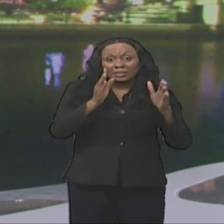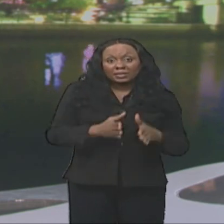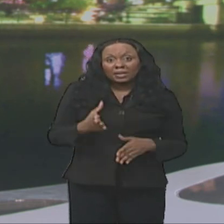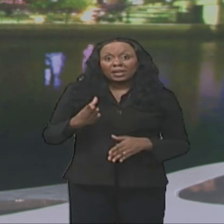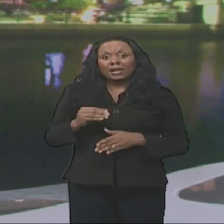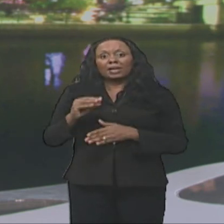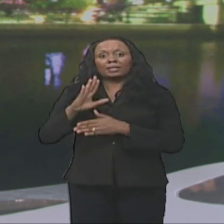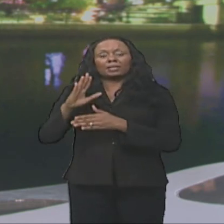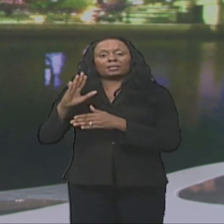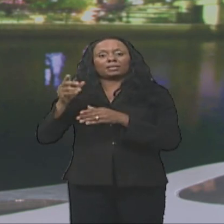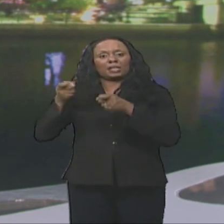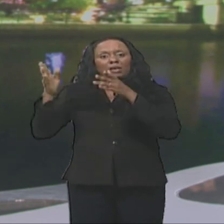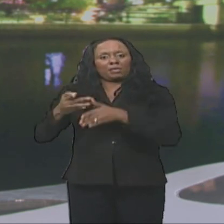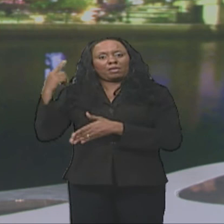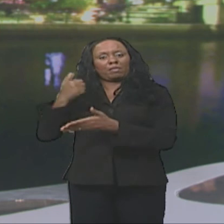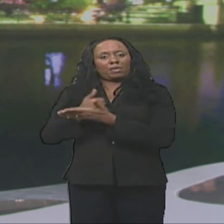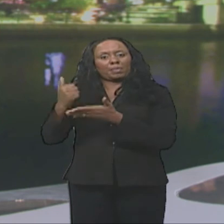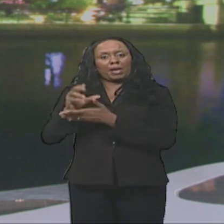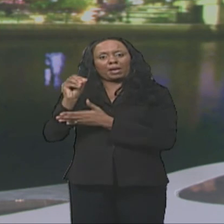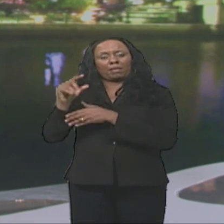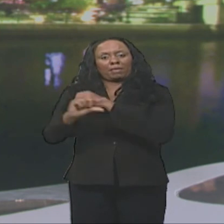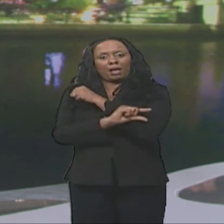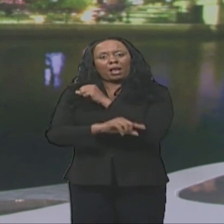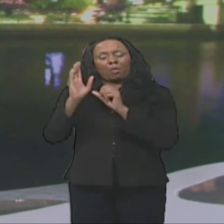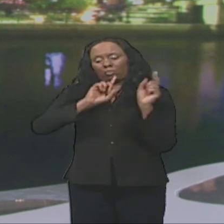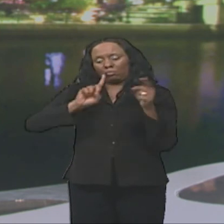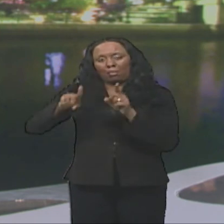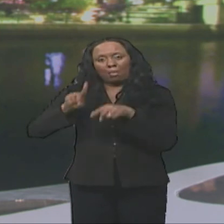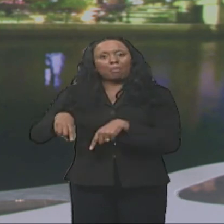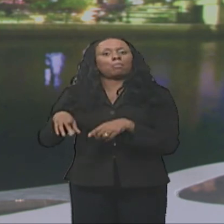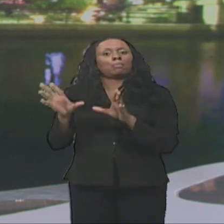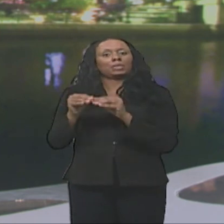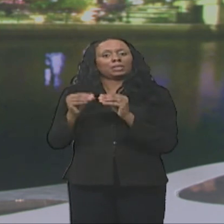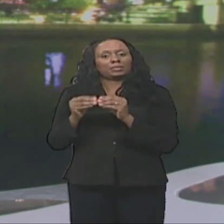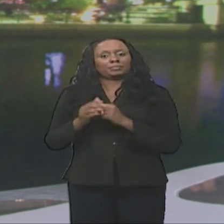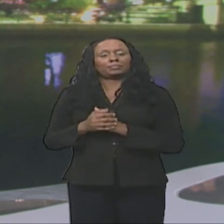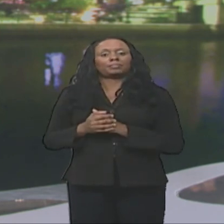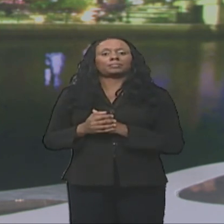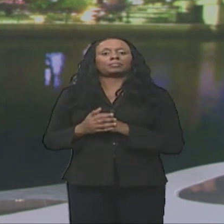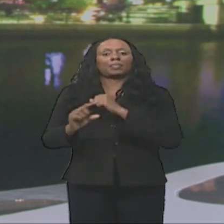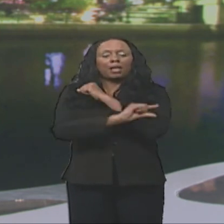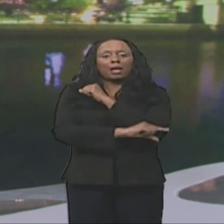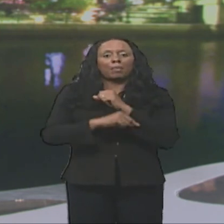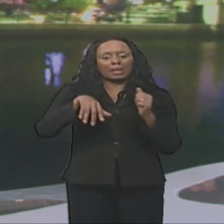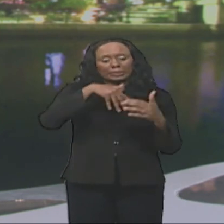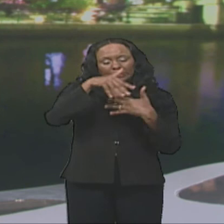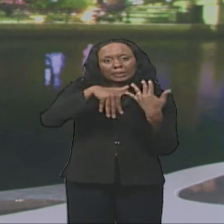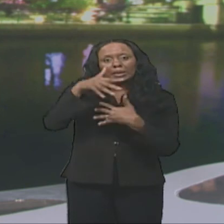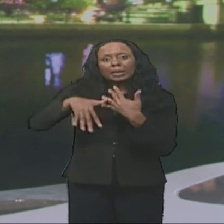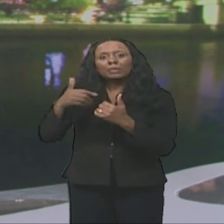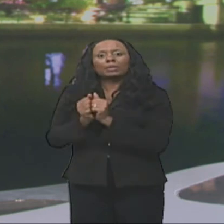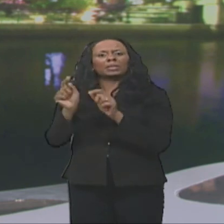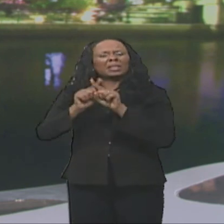will attend the April 16 to 22nd meeting. Harmon said that Georgetown will use the meetings to interact with leading